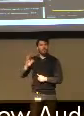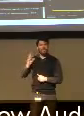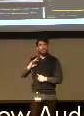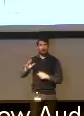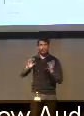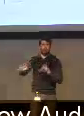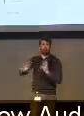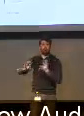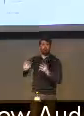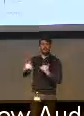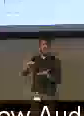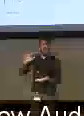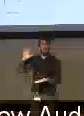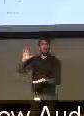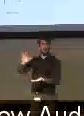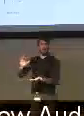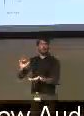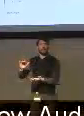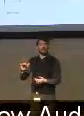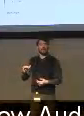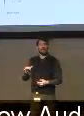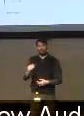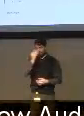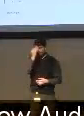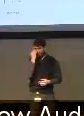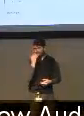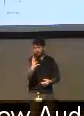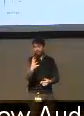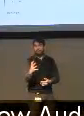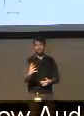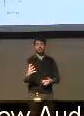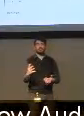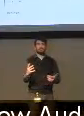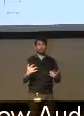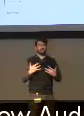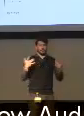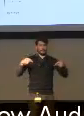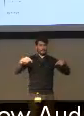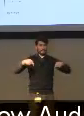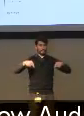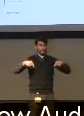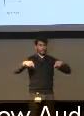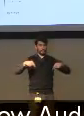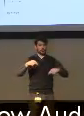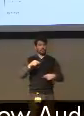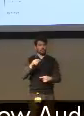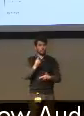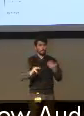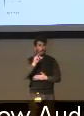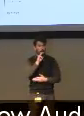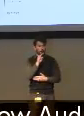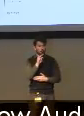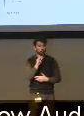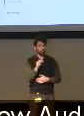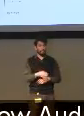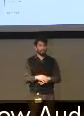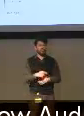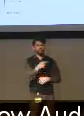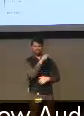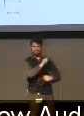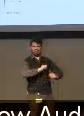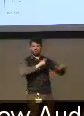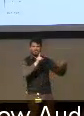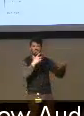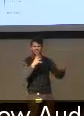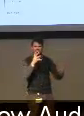well. As I have before, I want to give you an update on where we stand currently. And this is a graph that you've seen before and a chart that you've